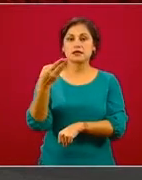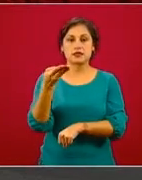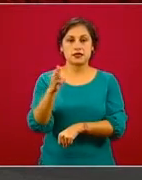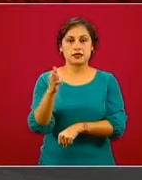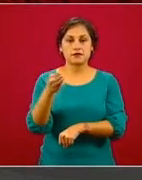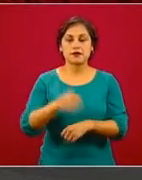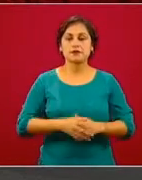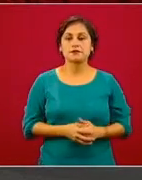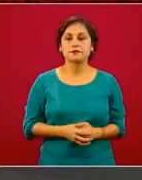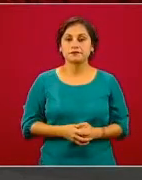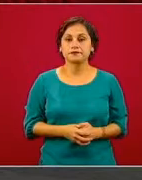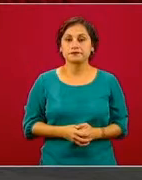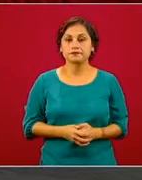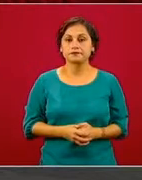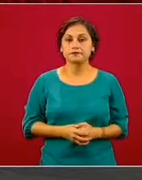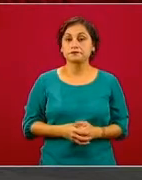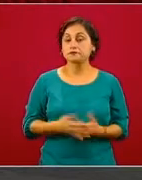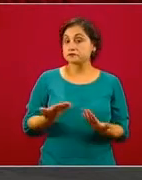of May.